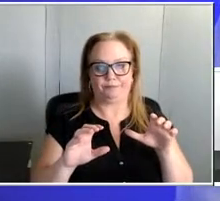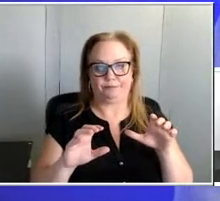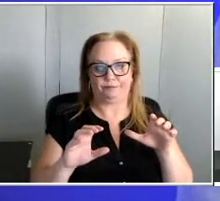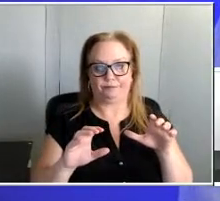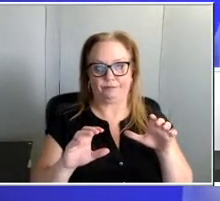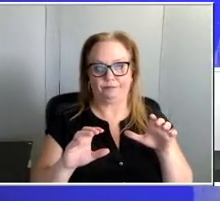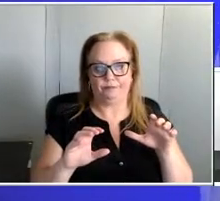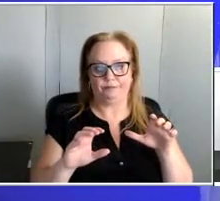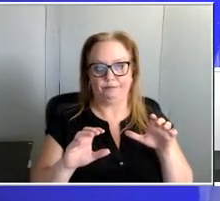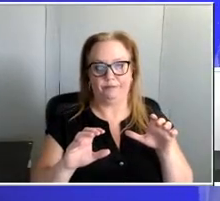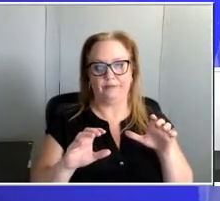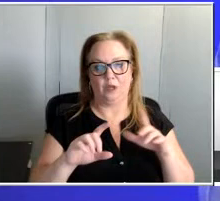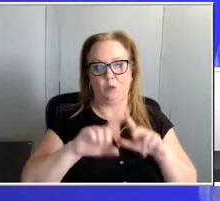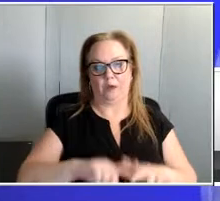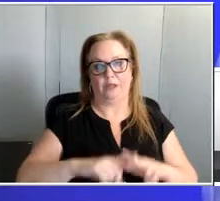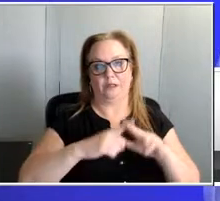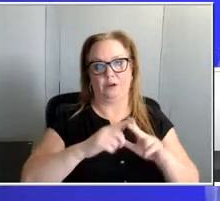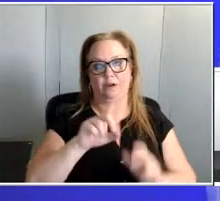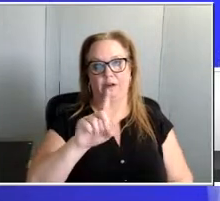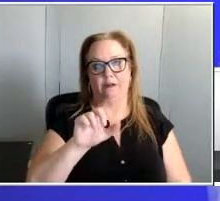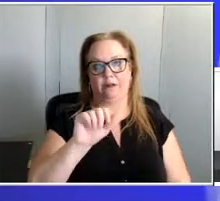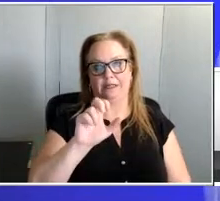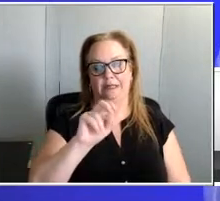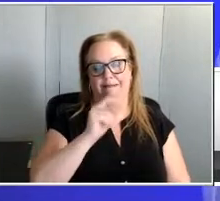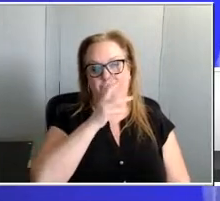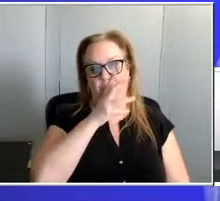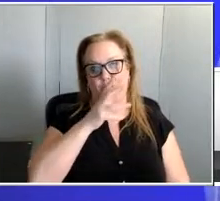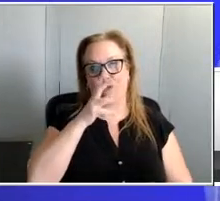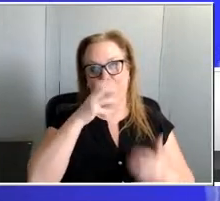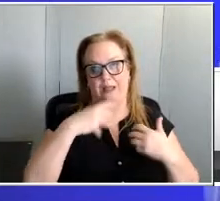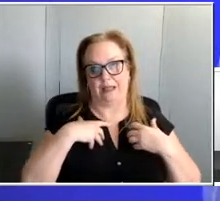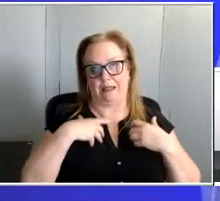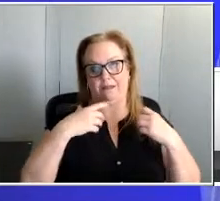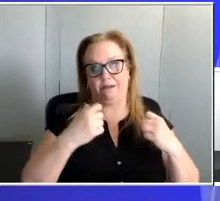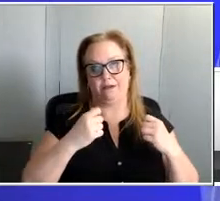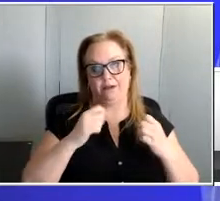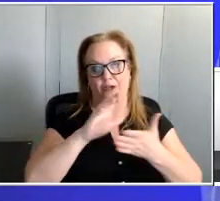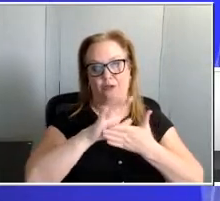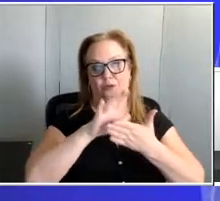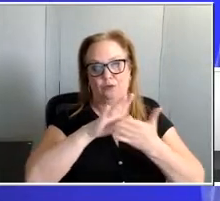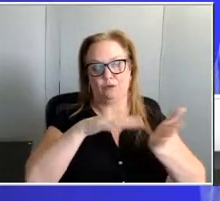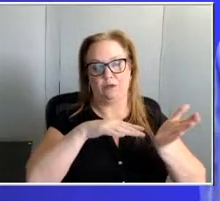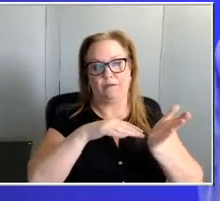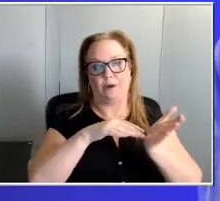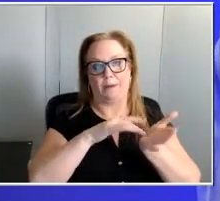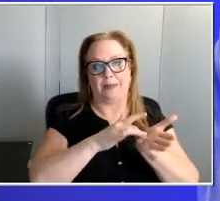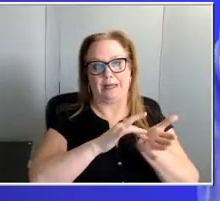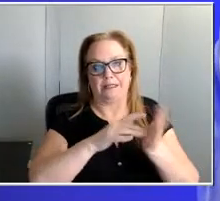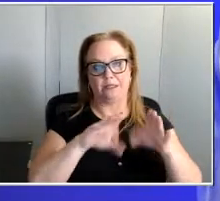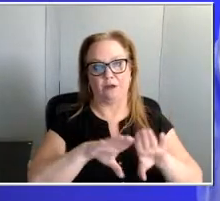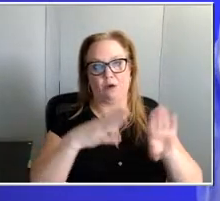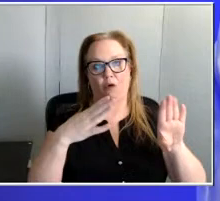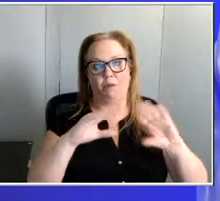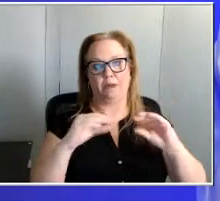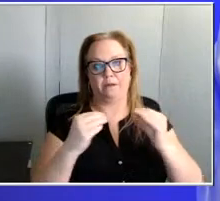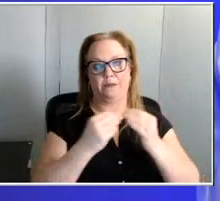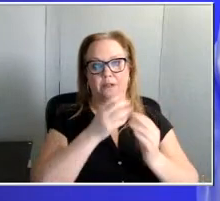when I started as the Dean for Rural Health at the School of Medicine was to open an office for